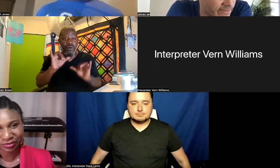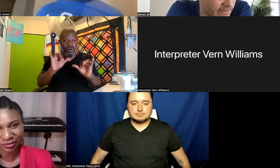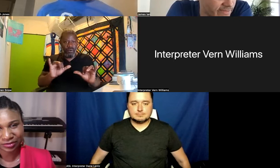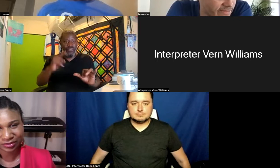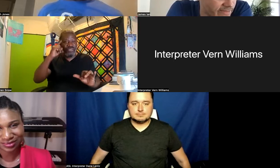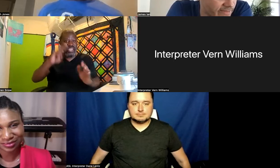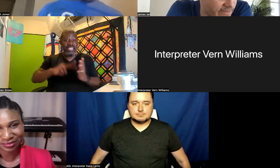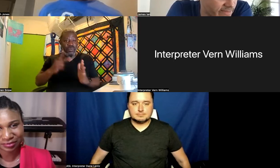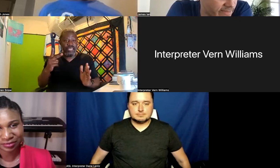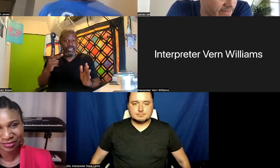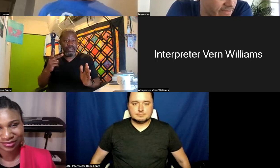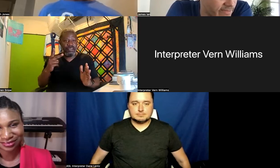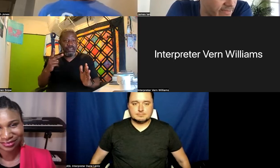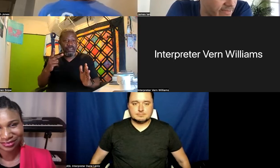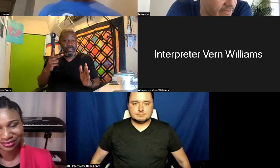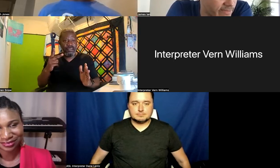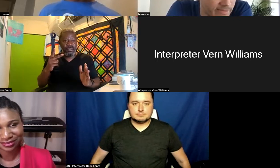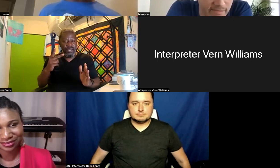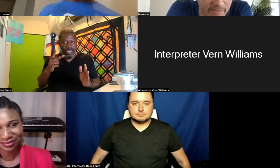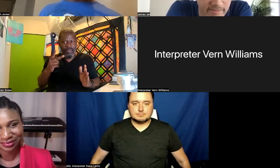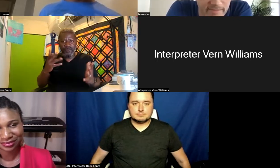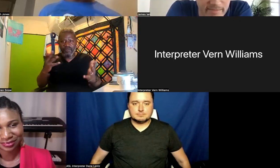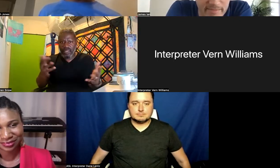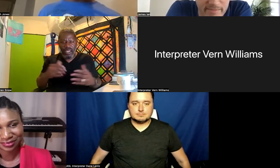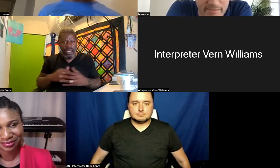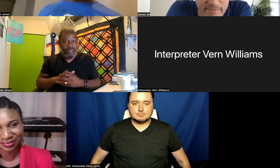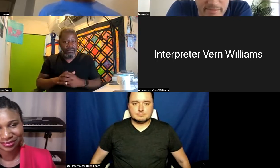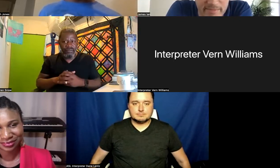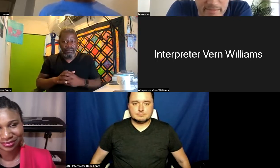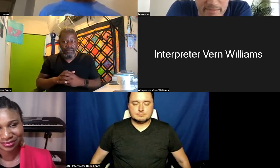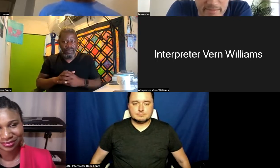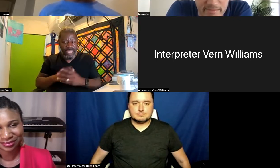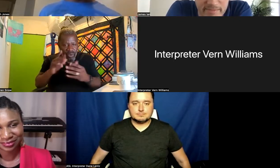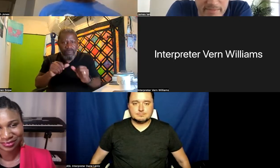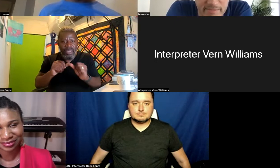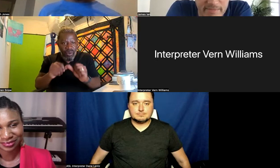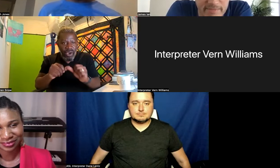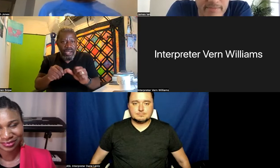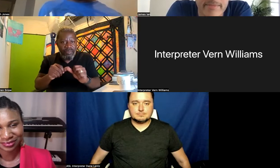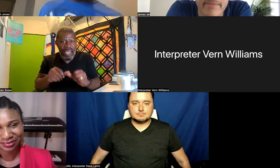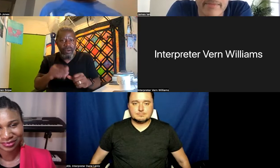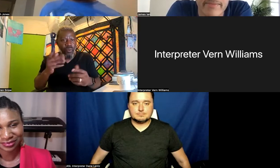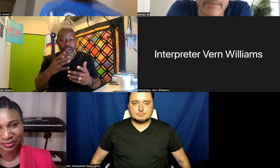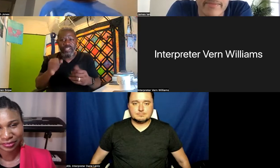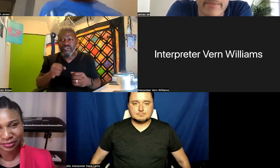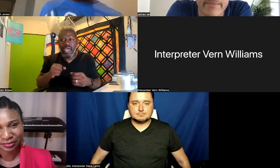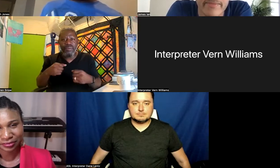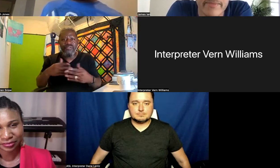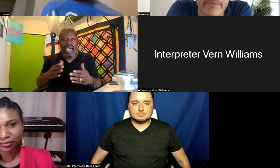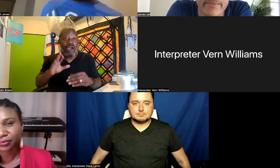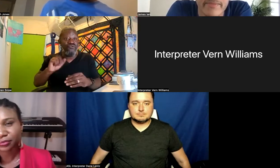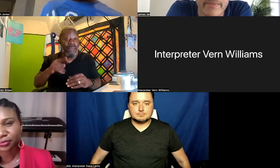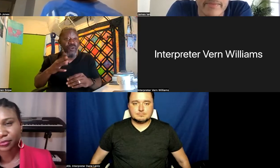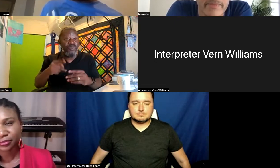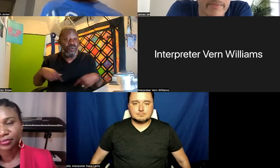them think twice. Okay, and that's going to be an ongoing battle, whether they try to